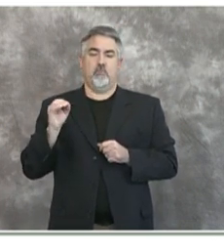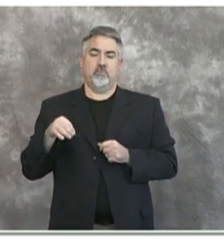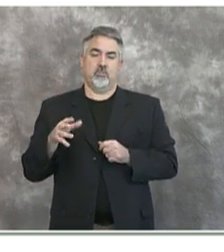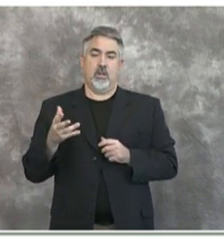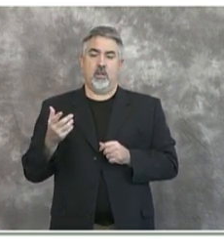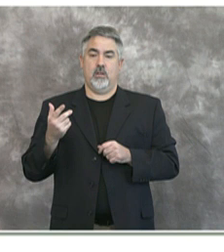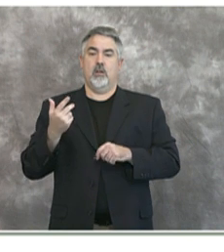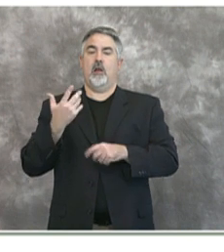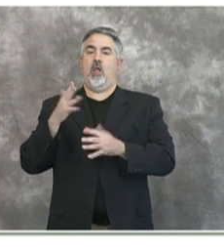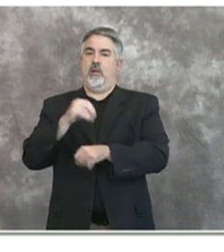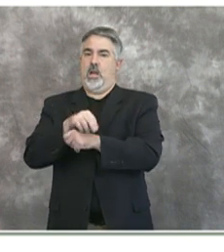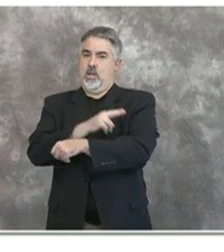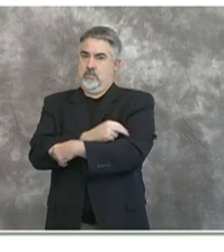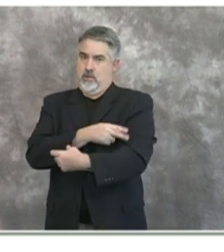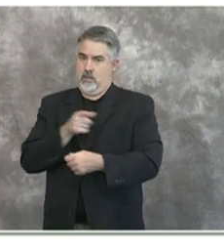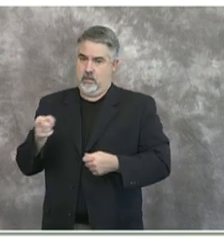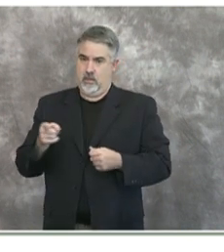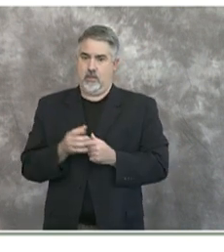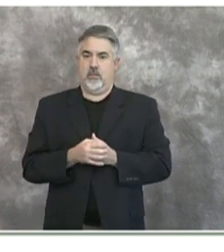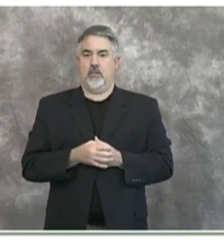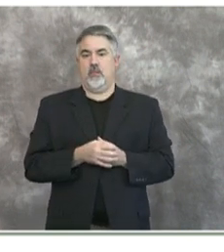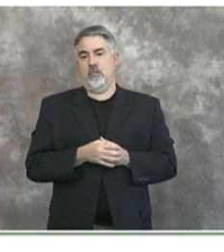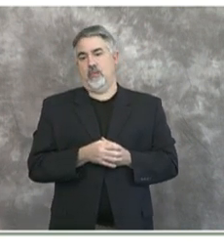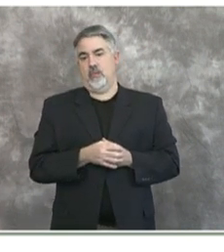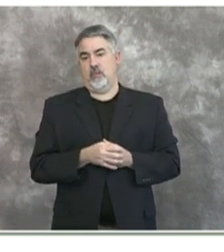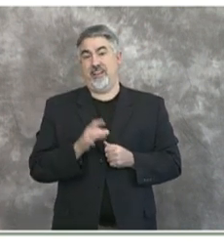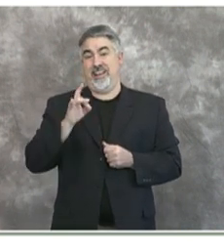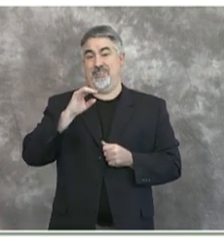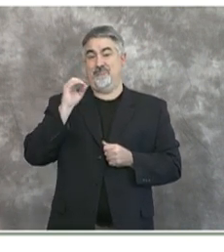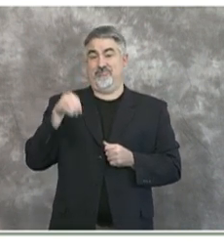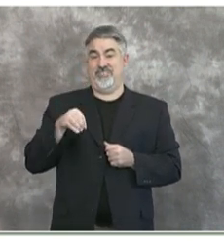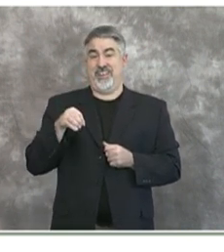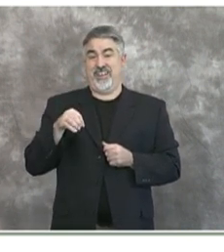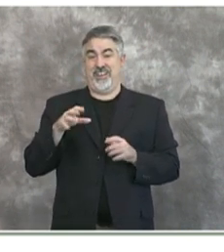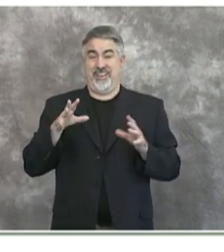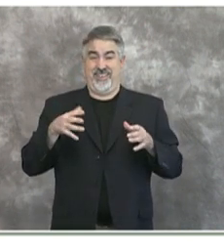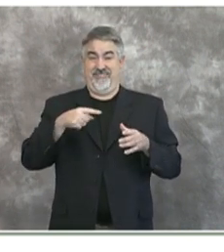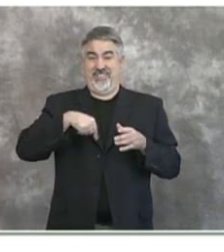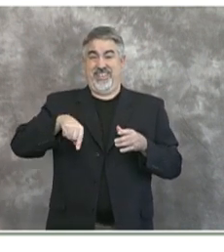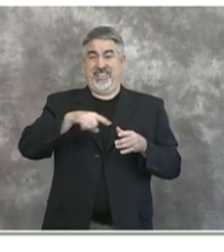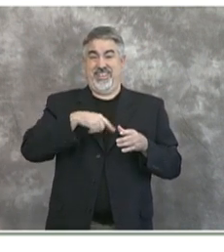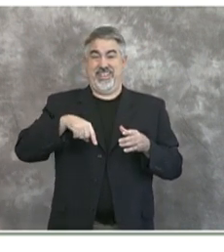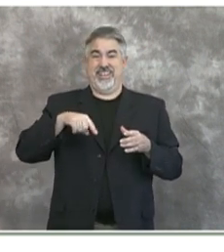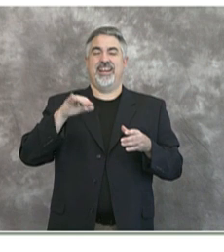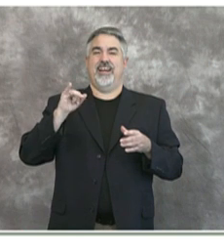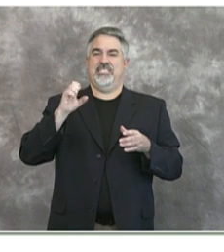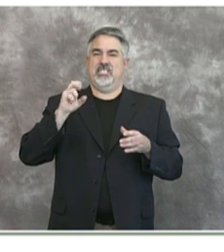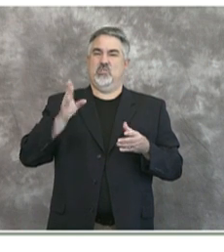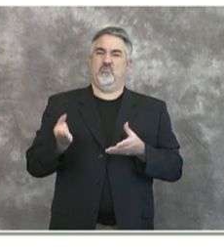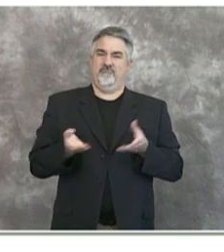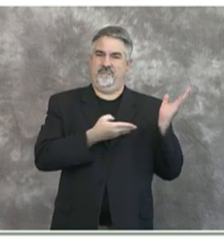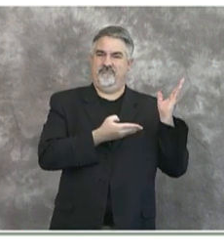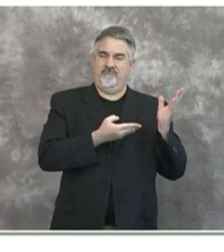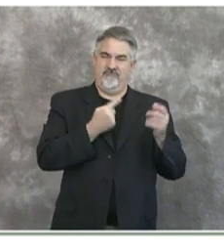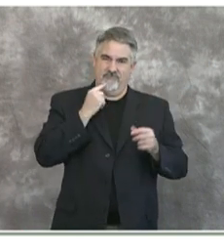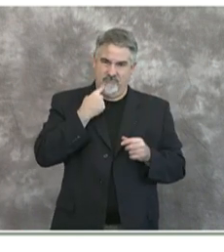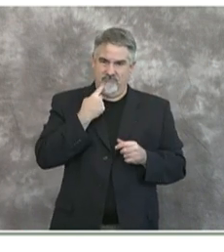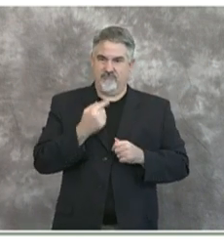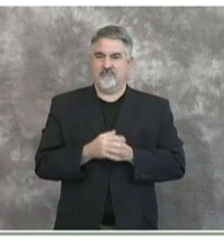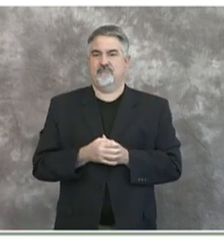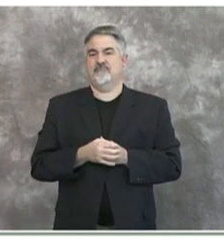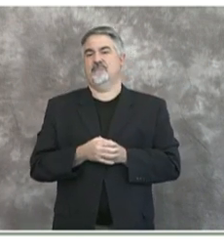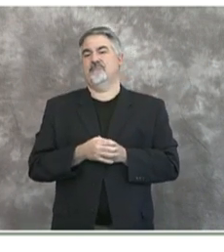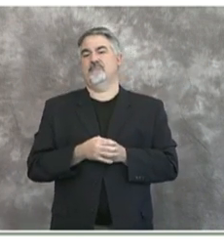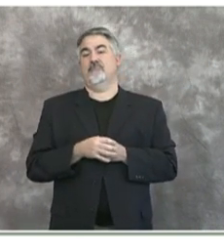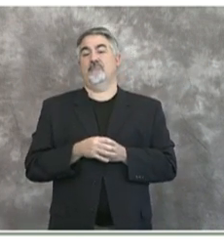hospitalized. 213 or 8% of the total have been admitted to the ICU. This number is 34% of the